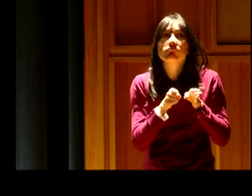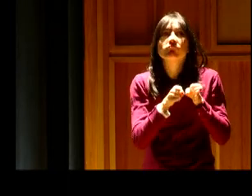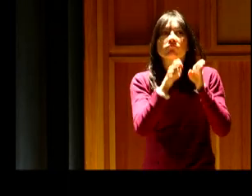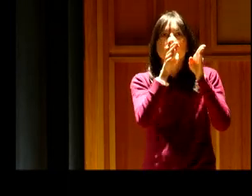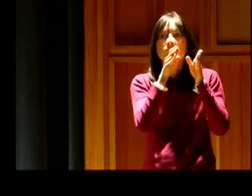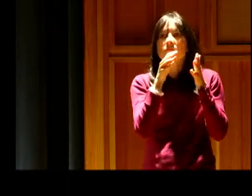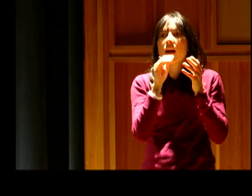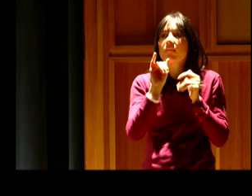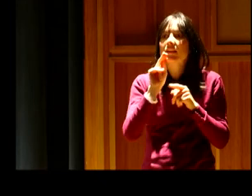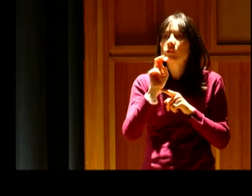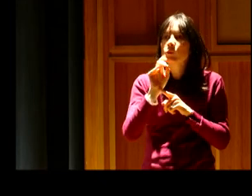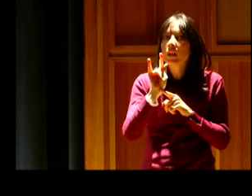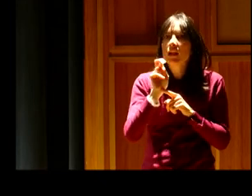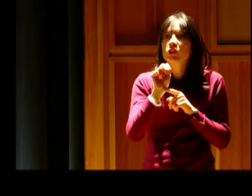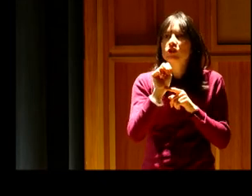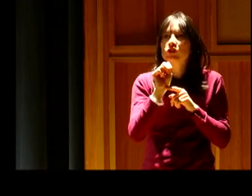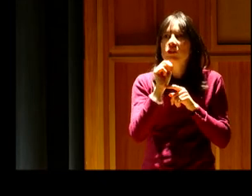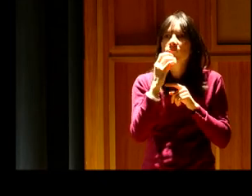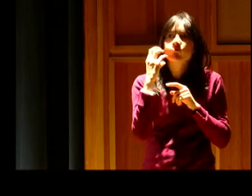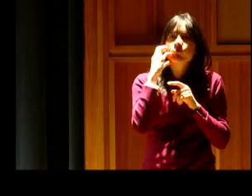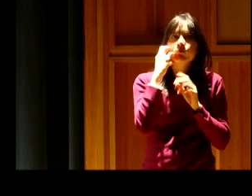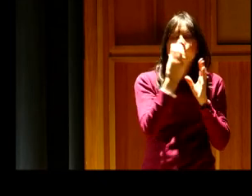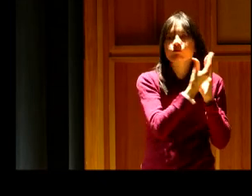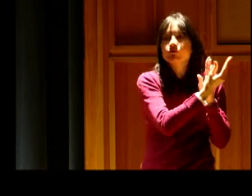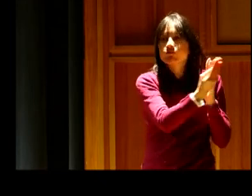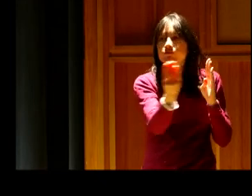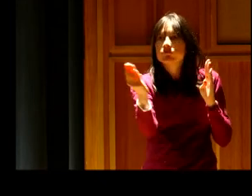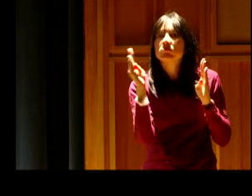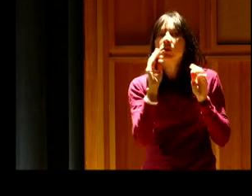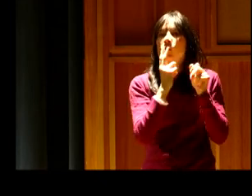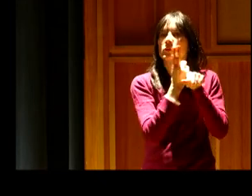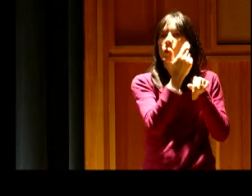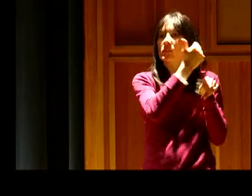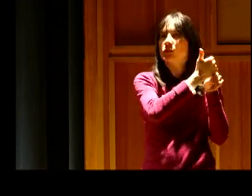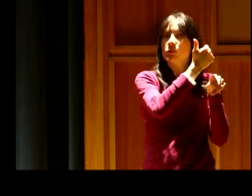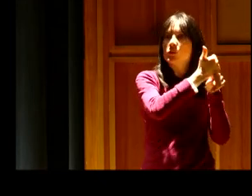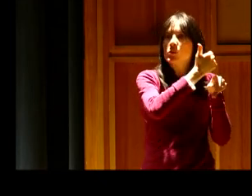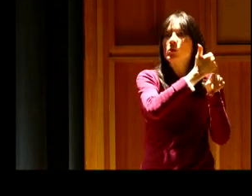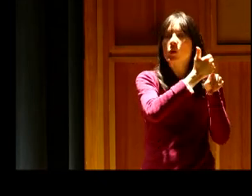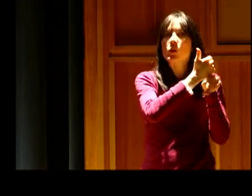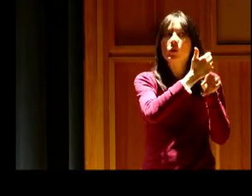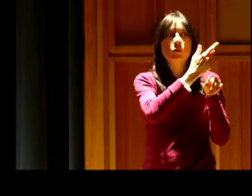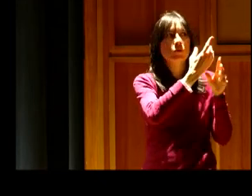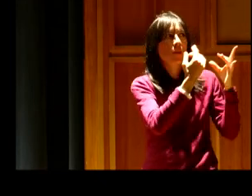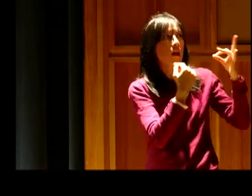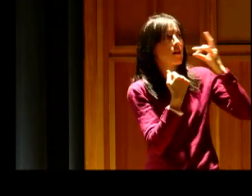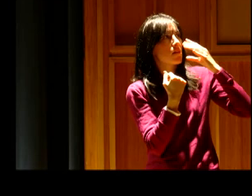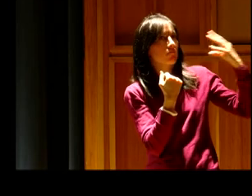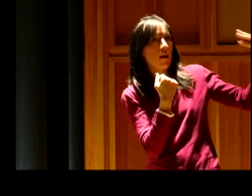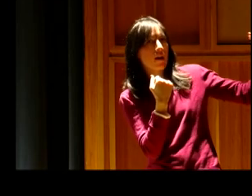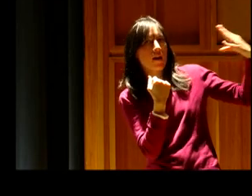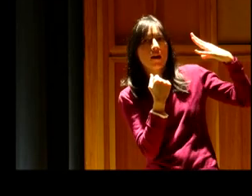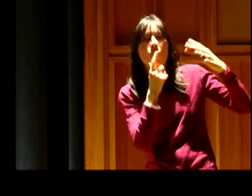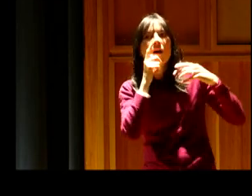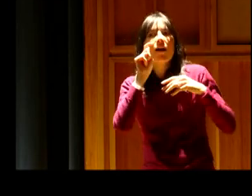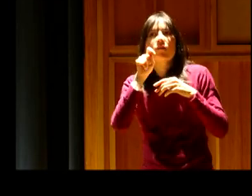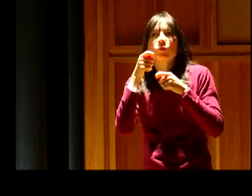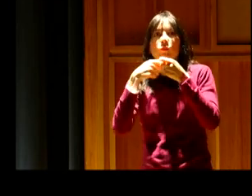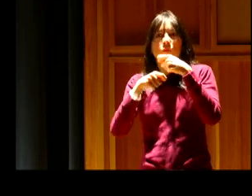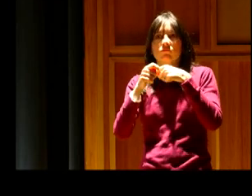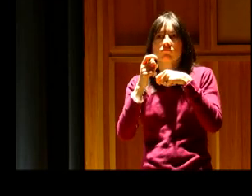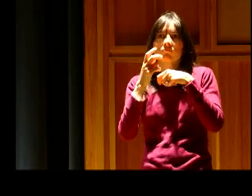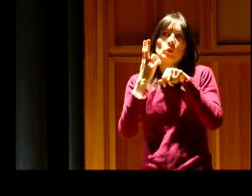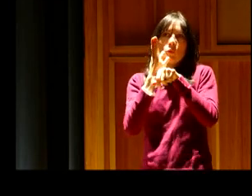well insulated and use natural light to get to the point where they're on an annual basis using almost no net